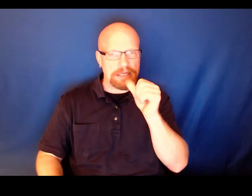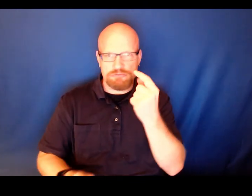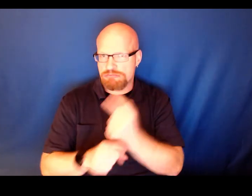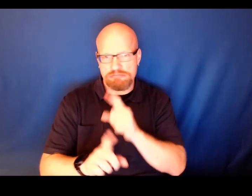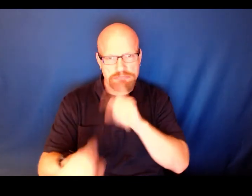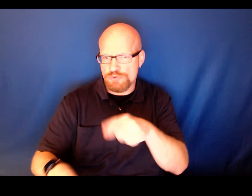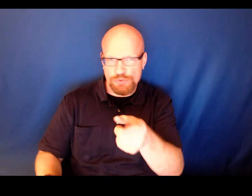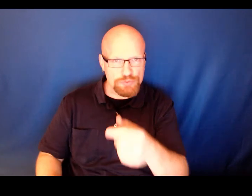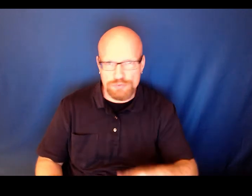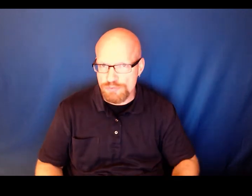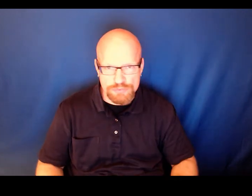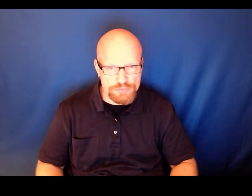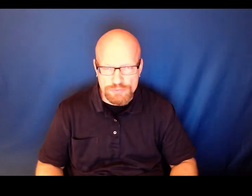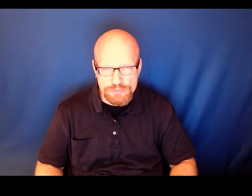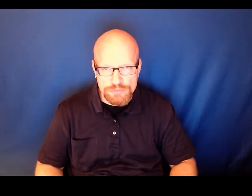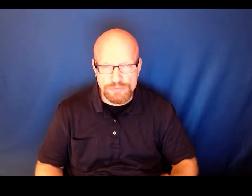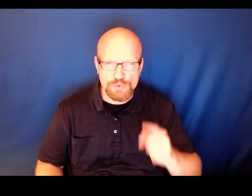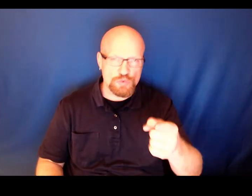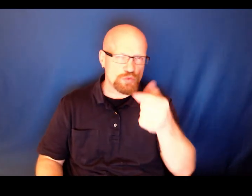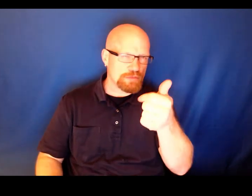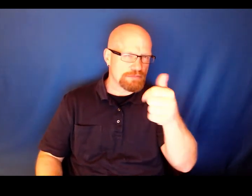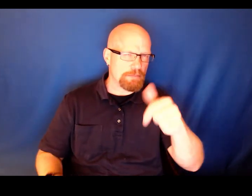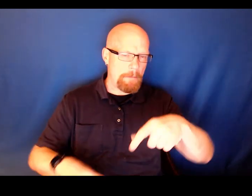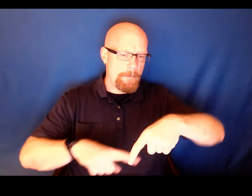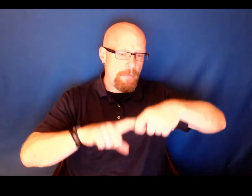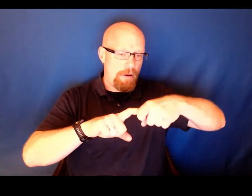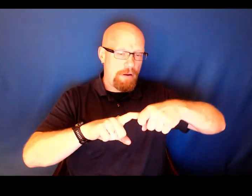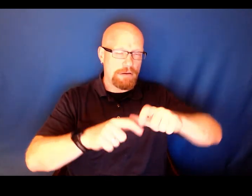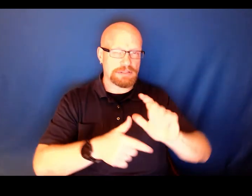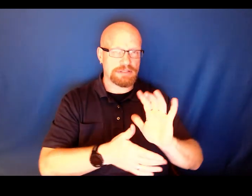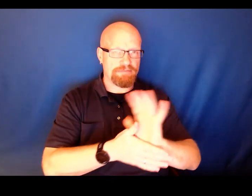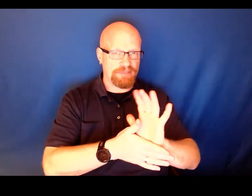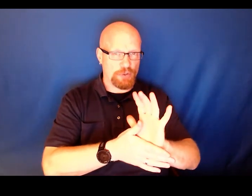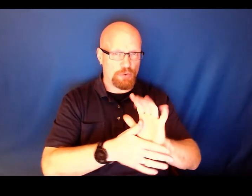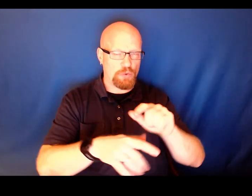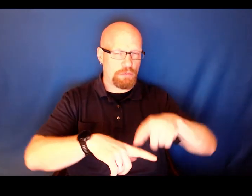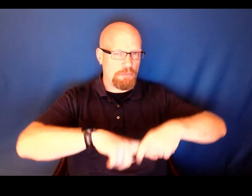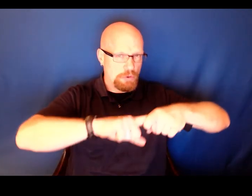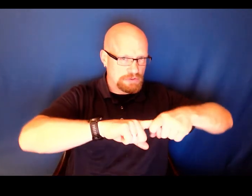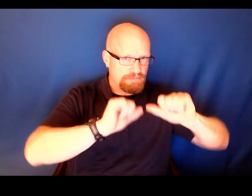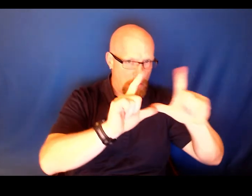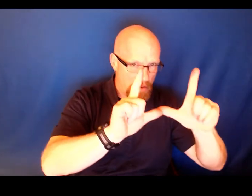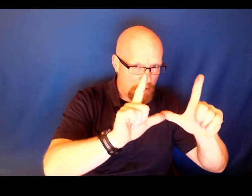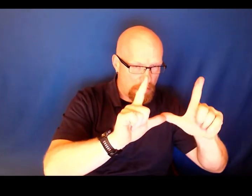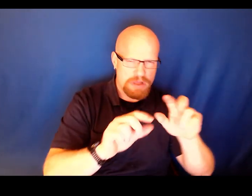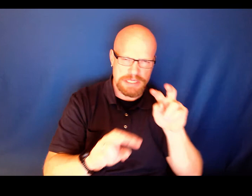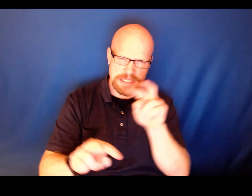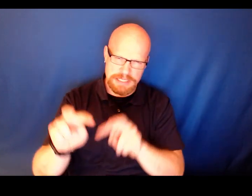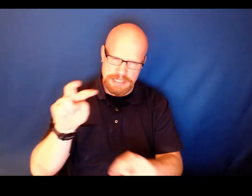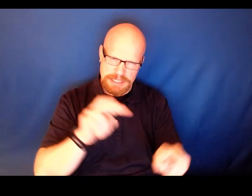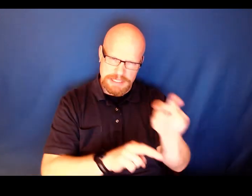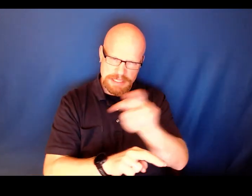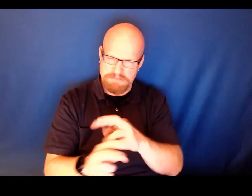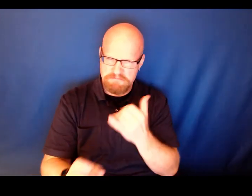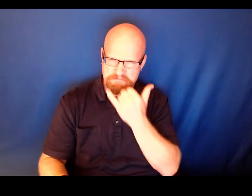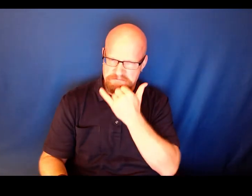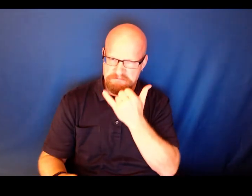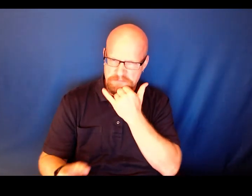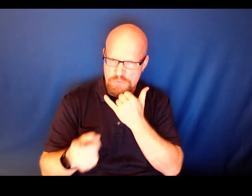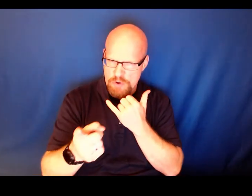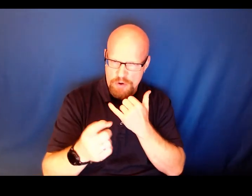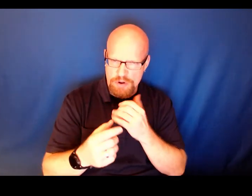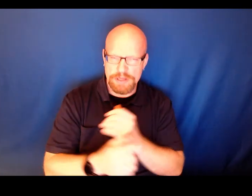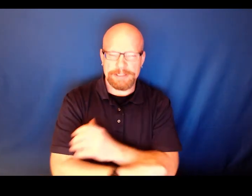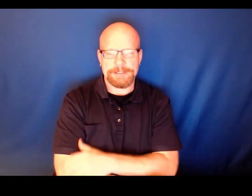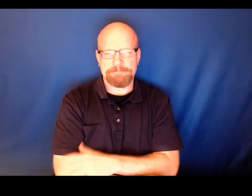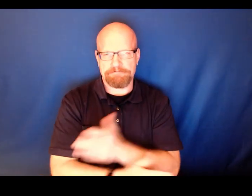4b minus 9 is not the correct answer. So pause the video now and look at it and try to figure out